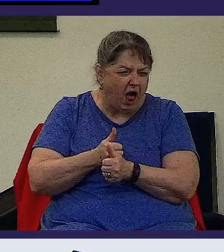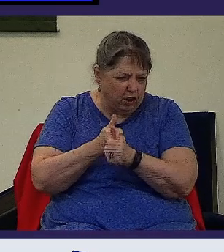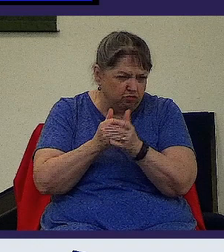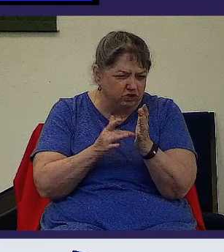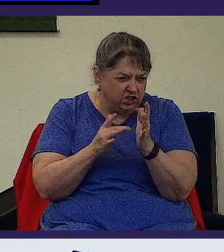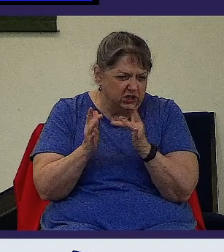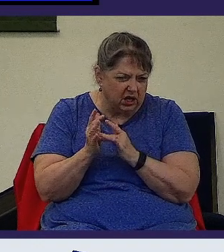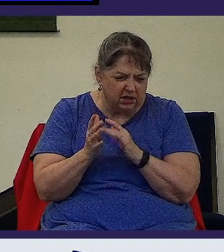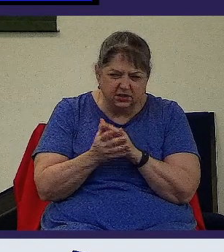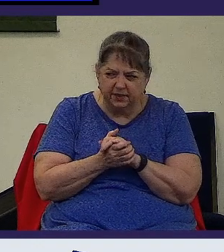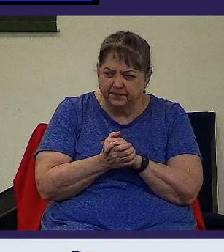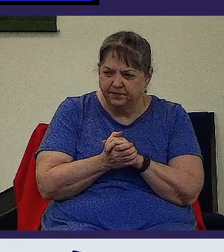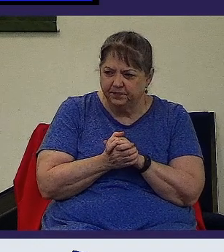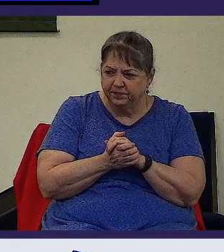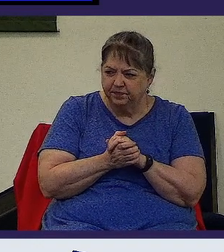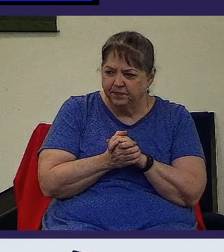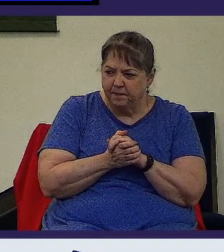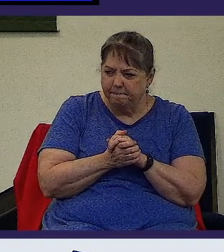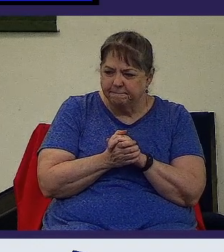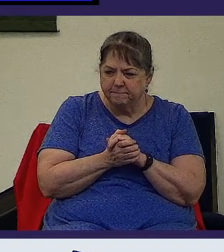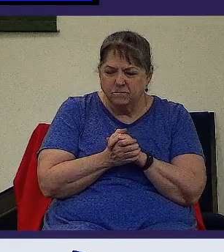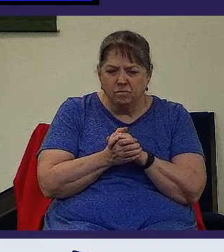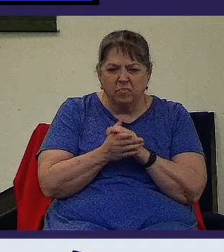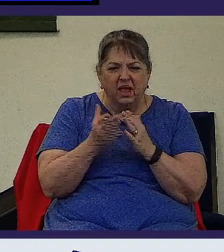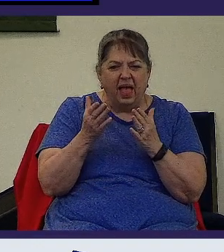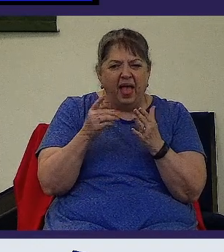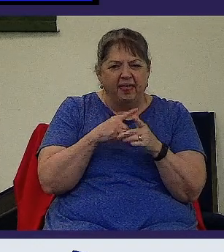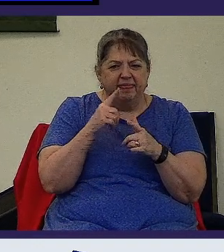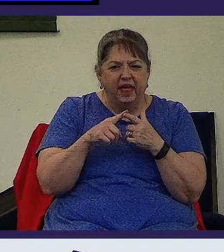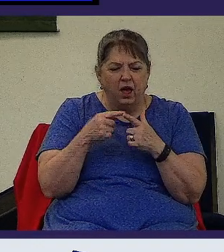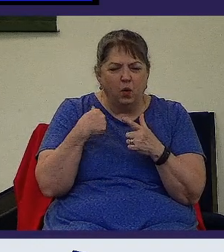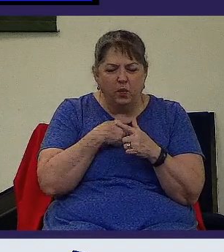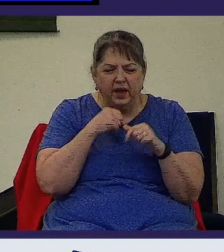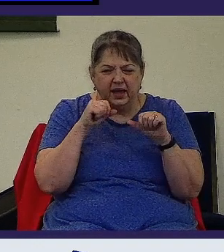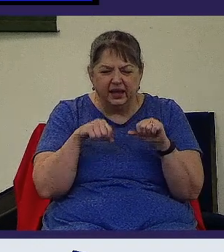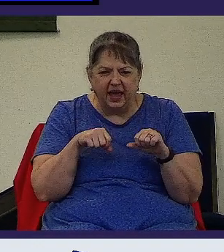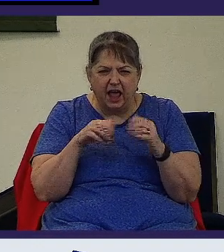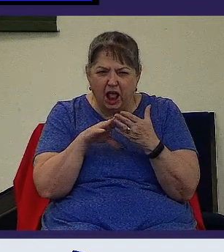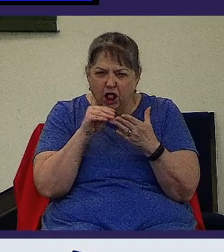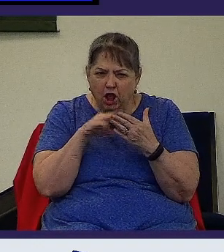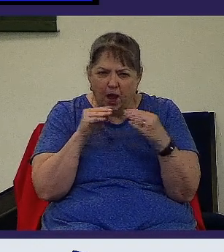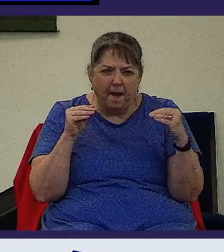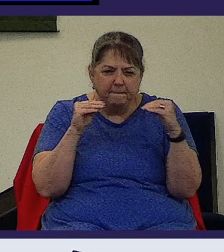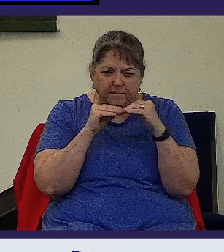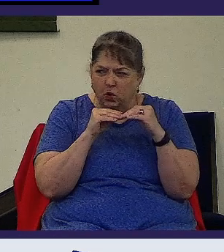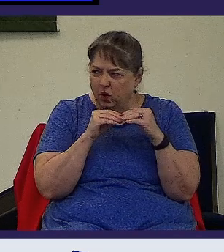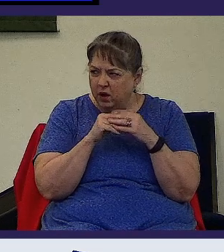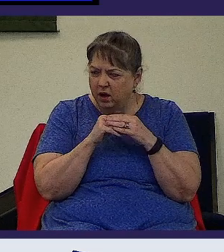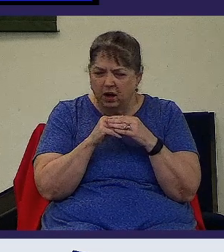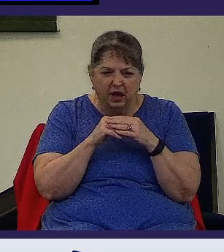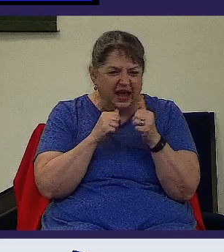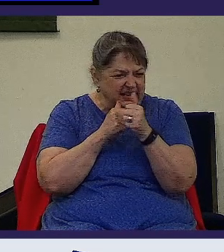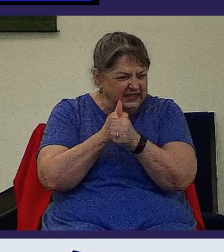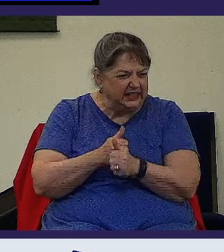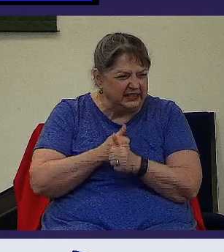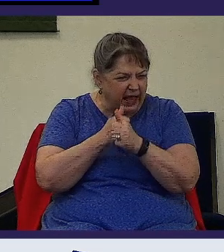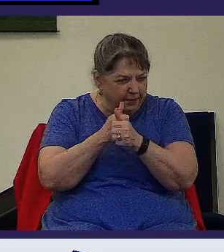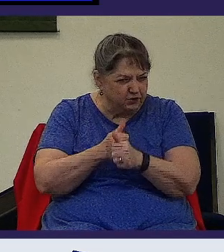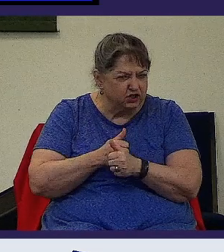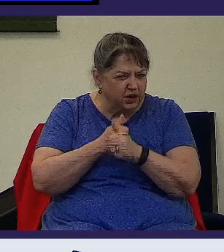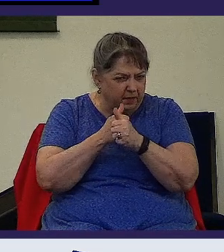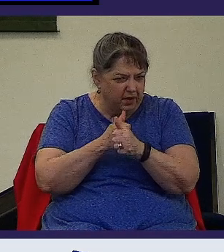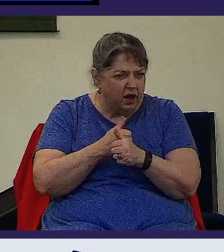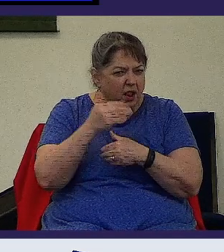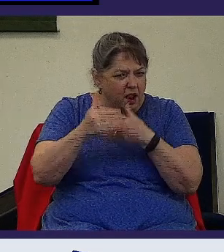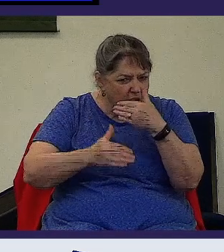just the encouragement to be able to come alongside a young brother of a sister in christ by the way uh discipleship the process of it continues